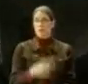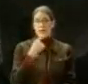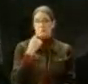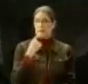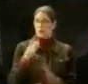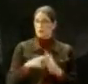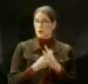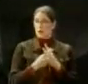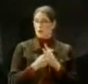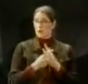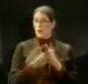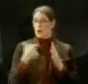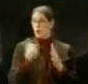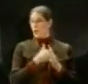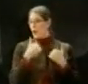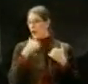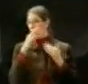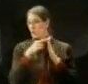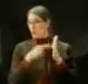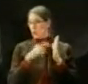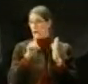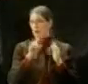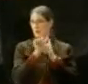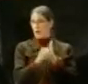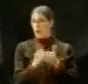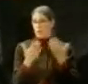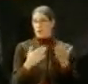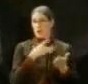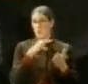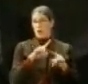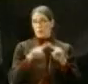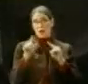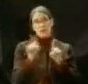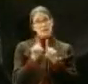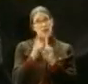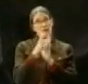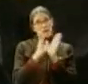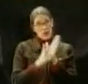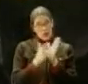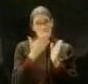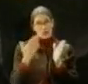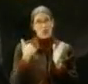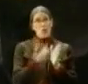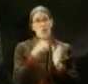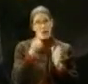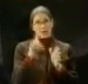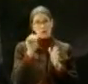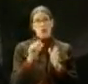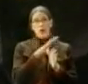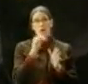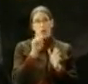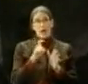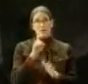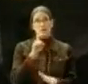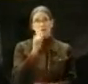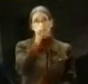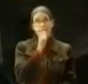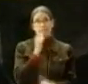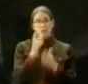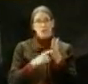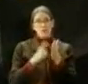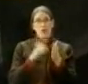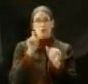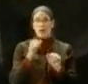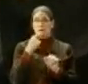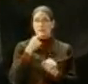got rules, we have to follow them. We may not like them, but it's like the law. These things we have to do, and we have to bite the bullet sometime. Now, you can say it